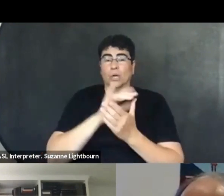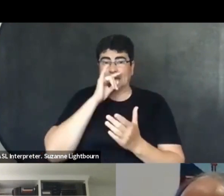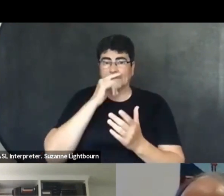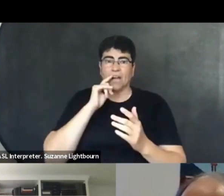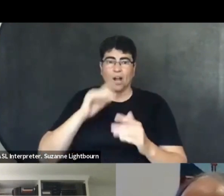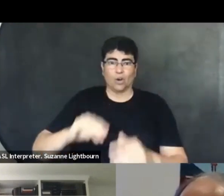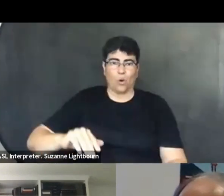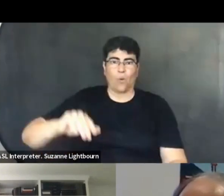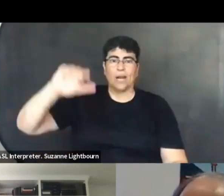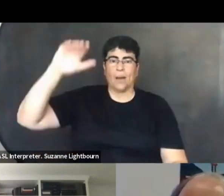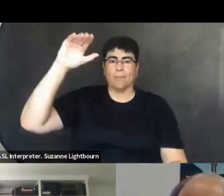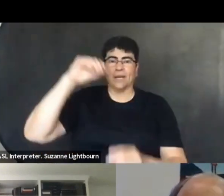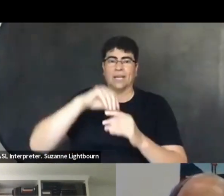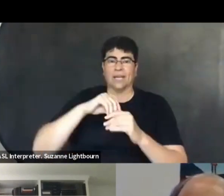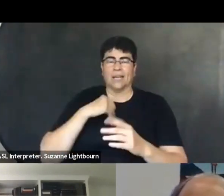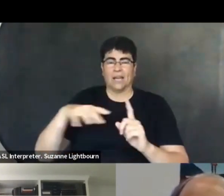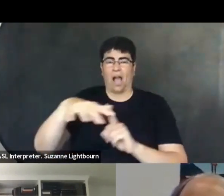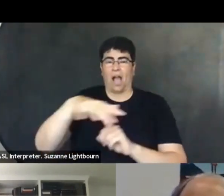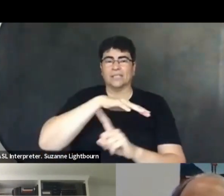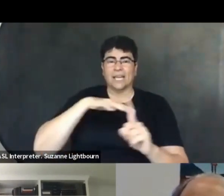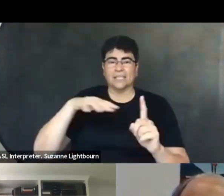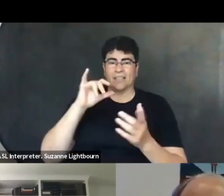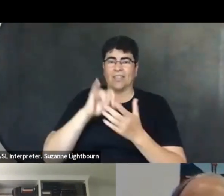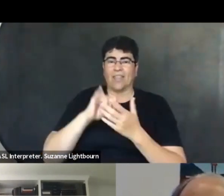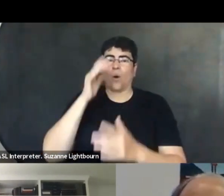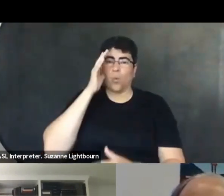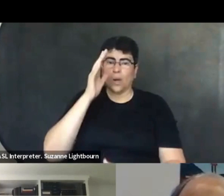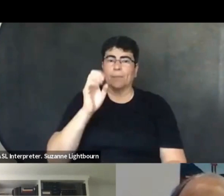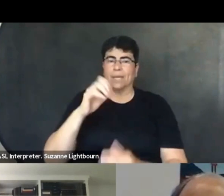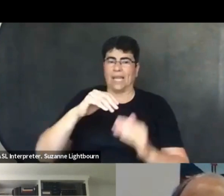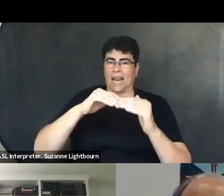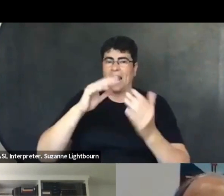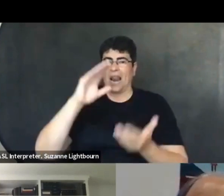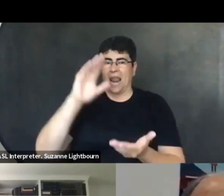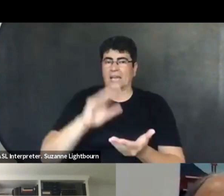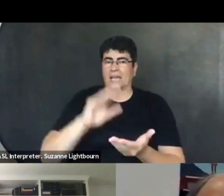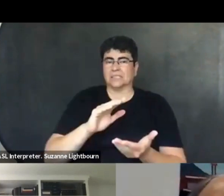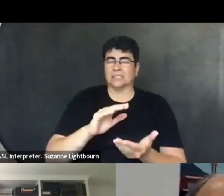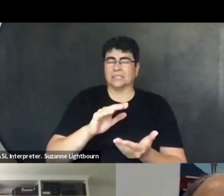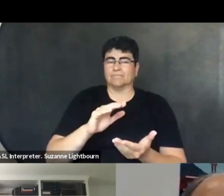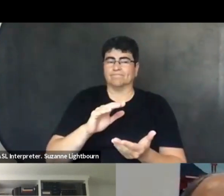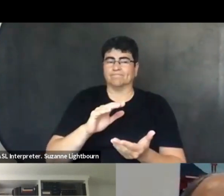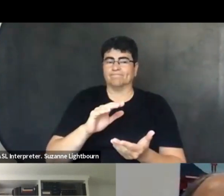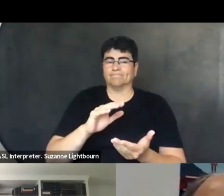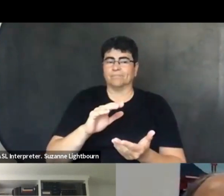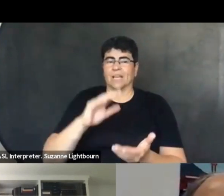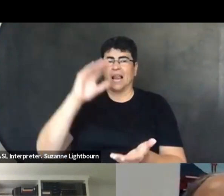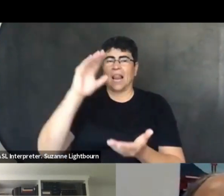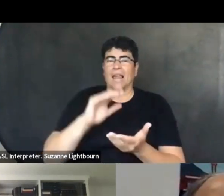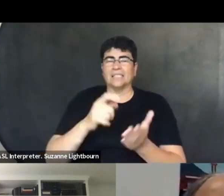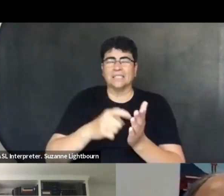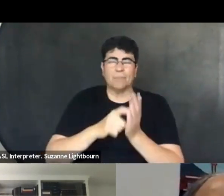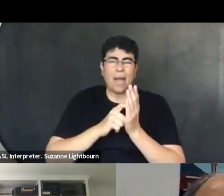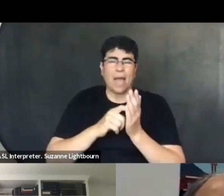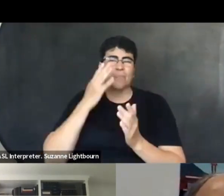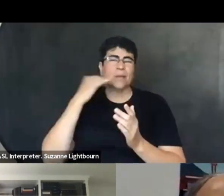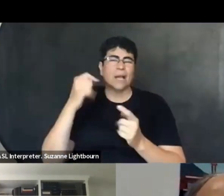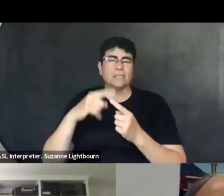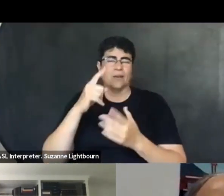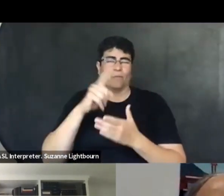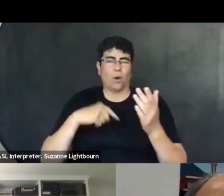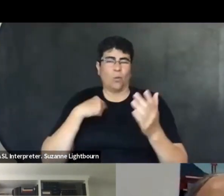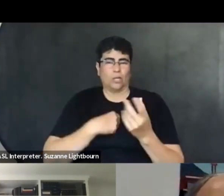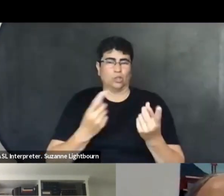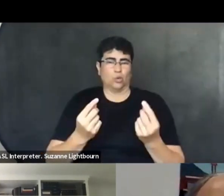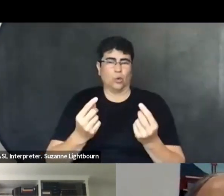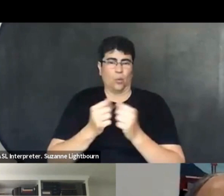up in a context in which that's going to be less of a demand because of what we're doing